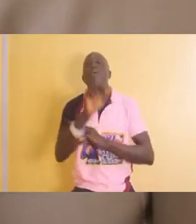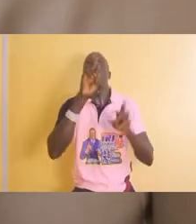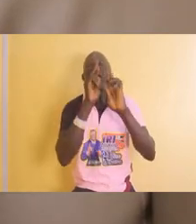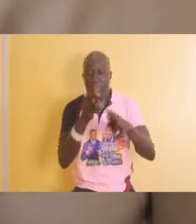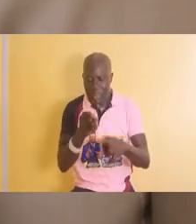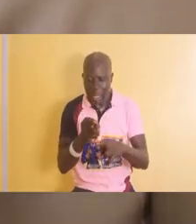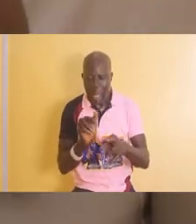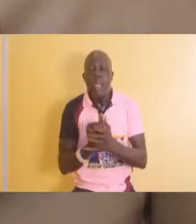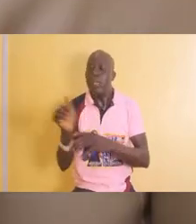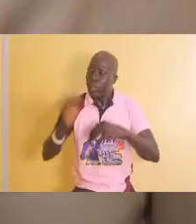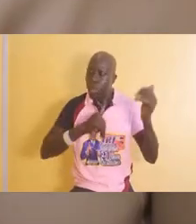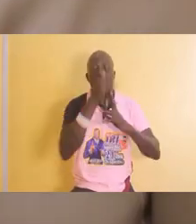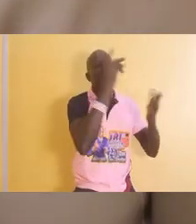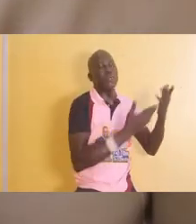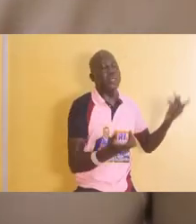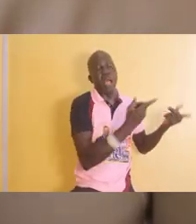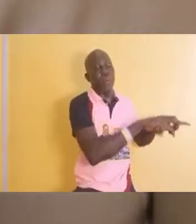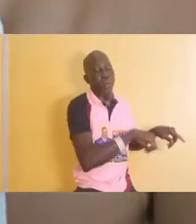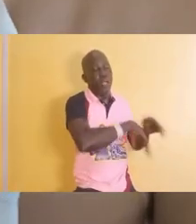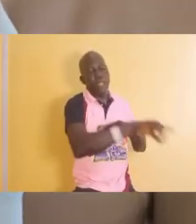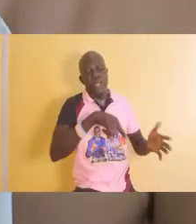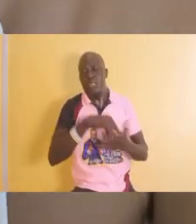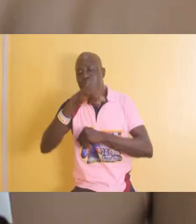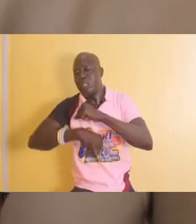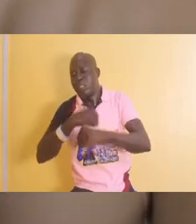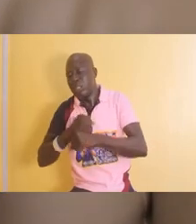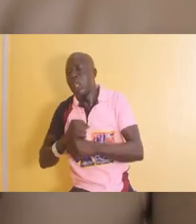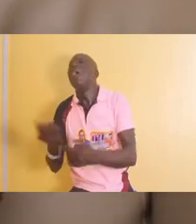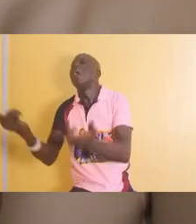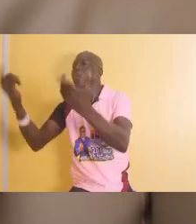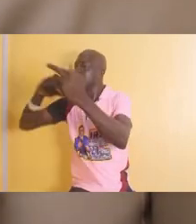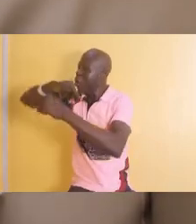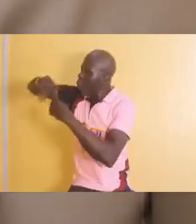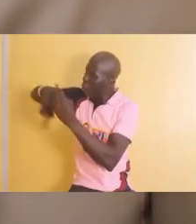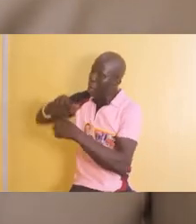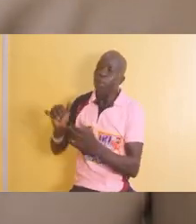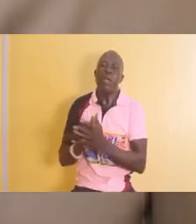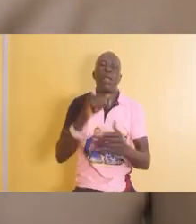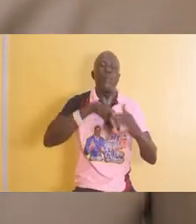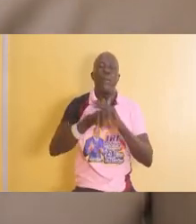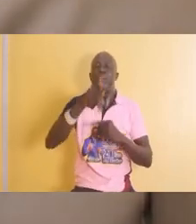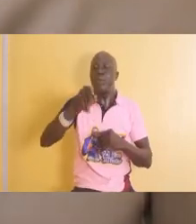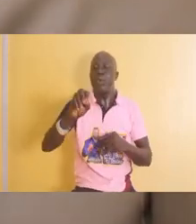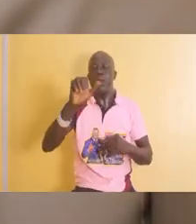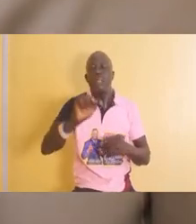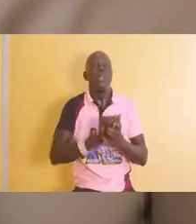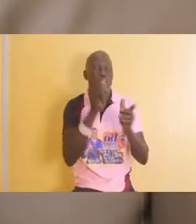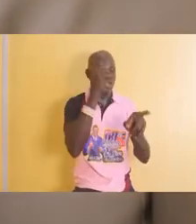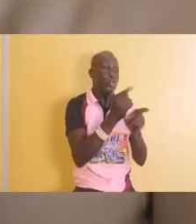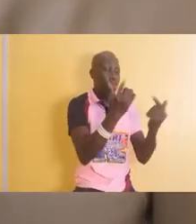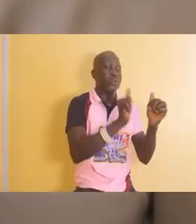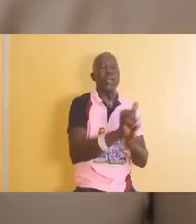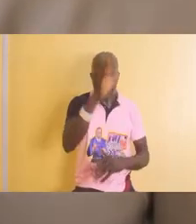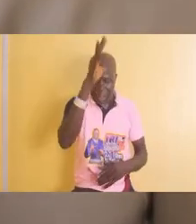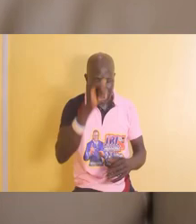asking. As God, we have this. Something happened. No, do you? This year. Oh, why you can't only POS? That now turn to the POS. Oh, oh, oh, she first